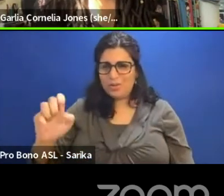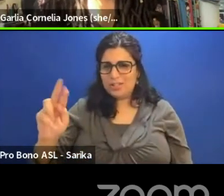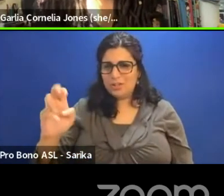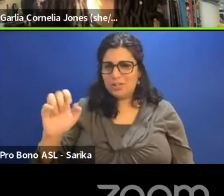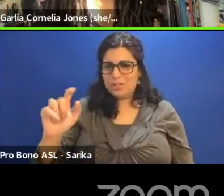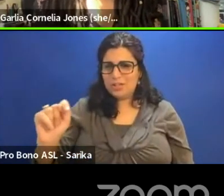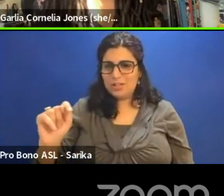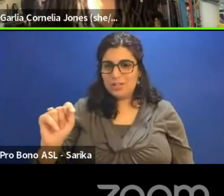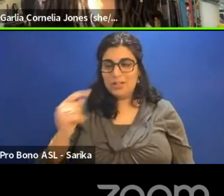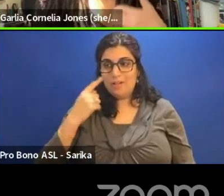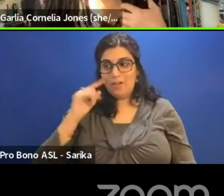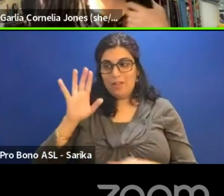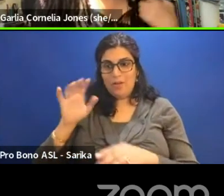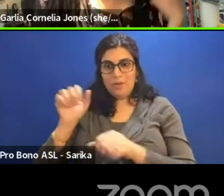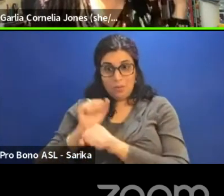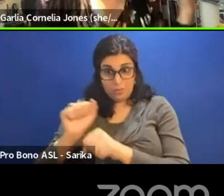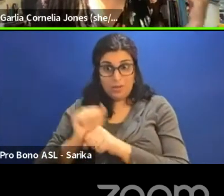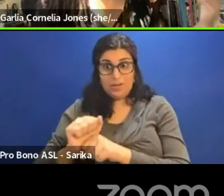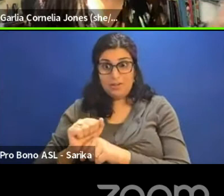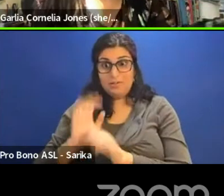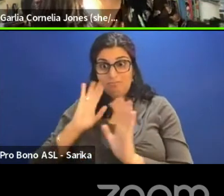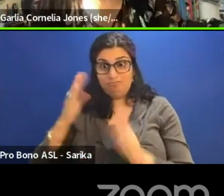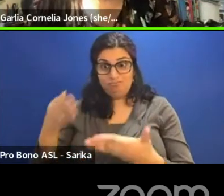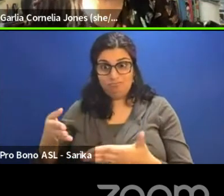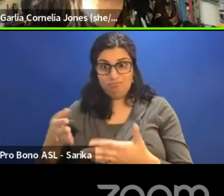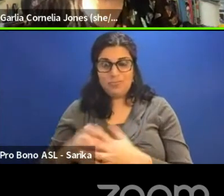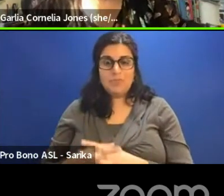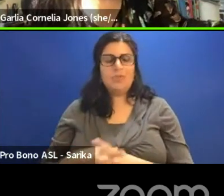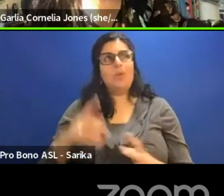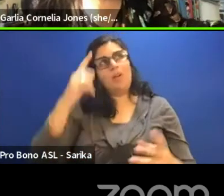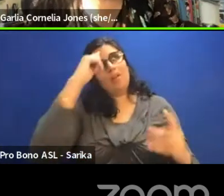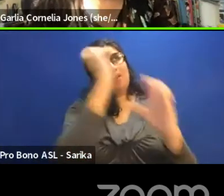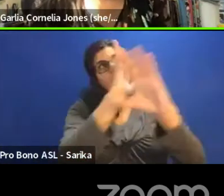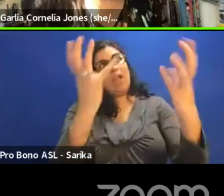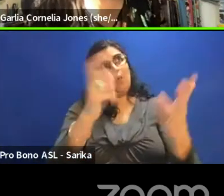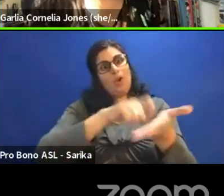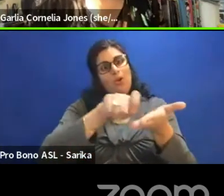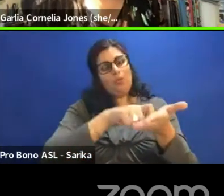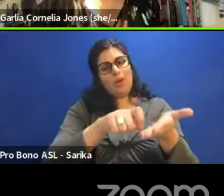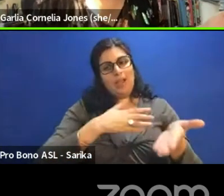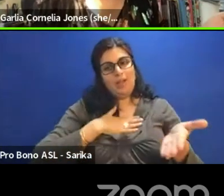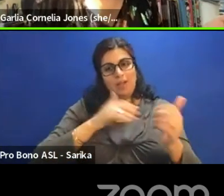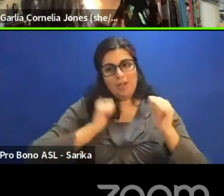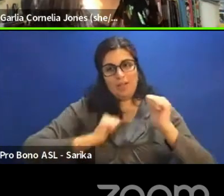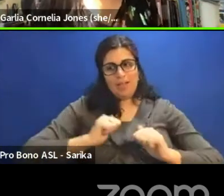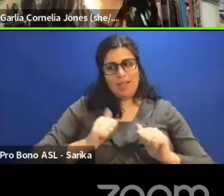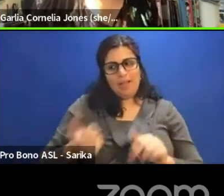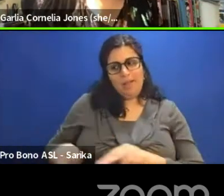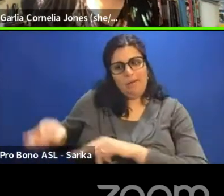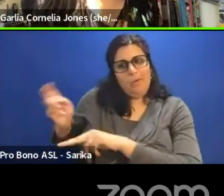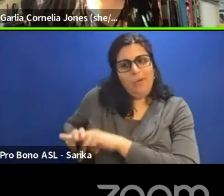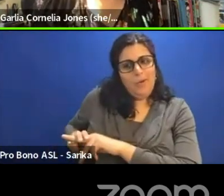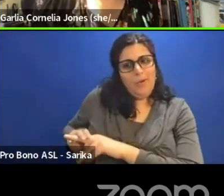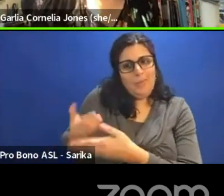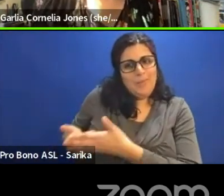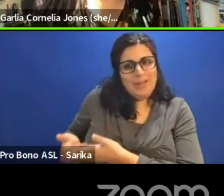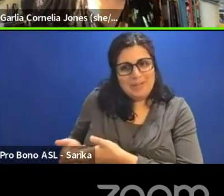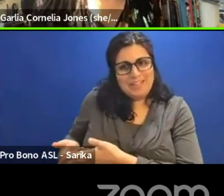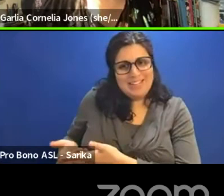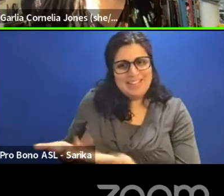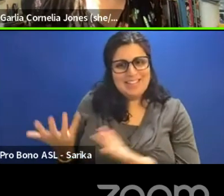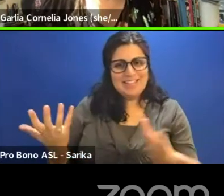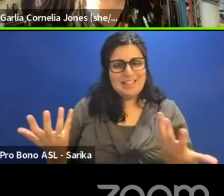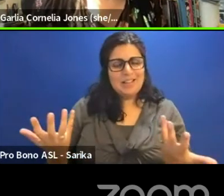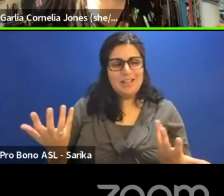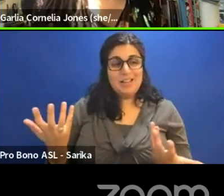that where they can work on their work, right? Because I'm thinking I'm going to write this play with my infant here, but is there a space where that